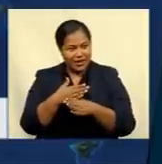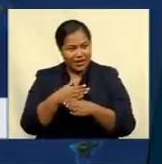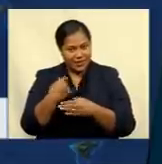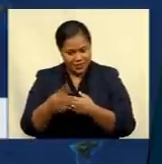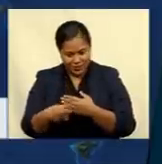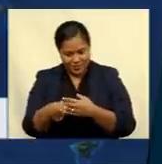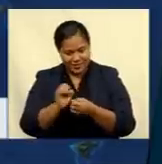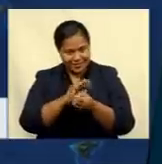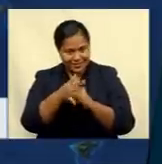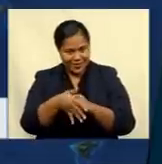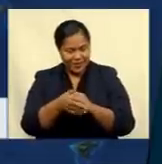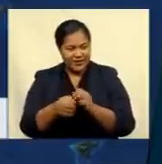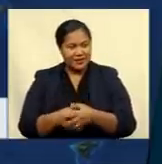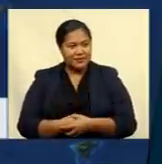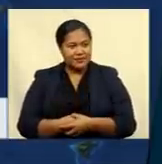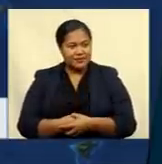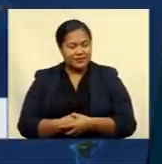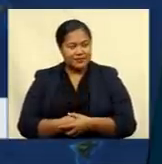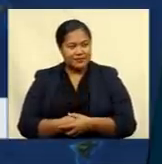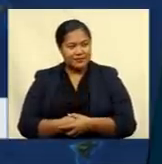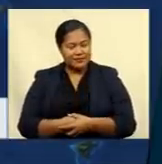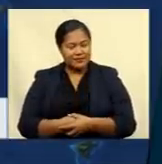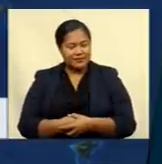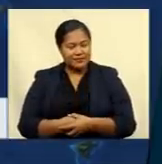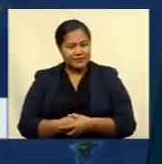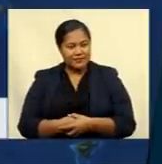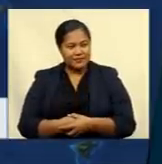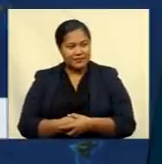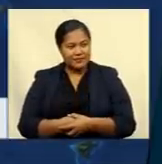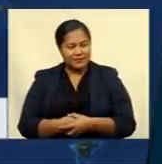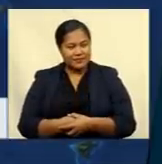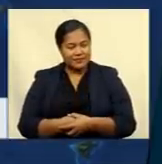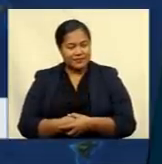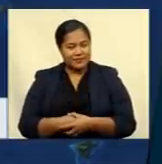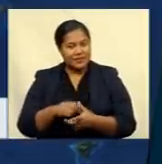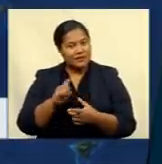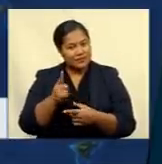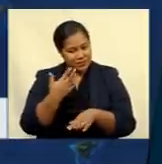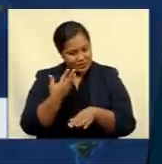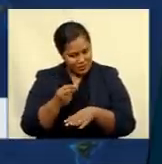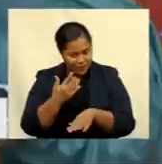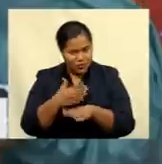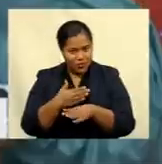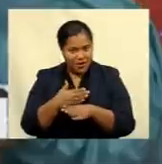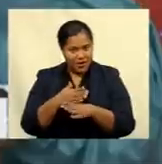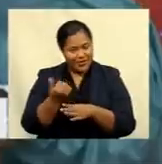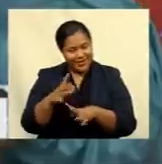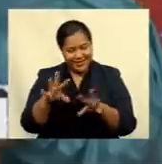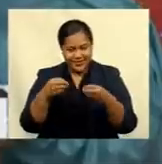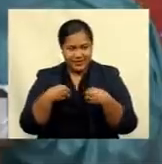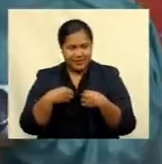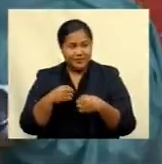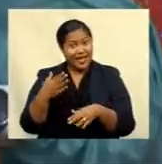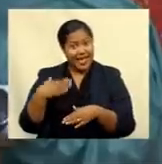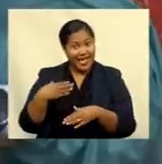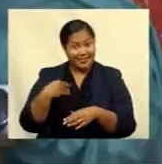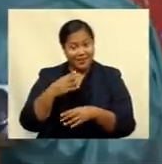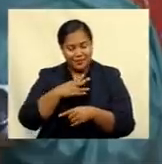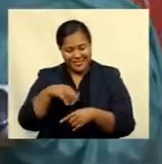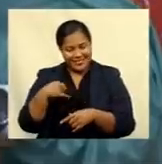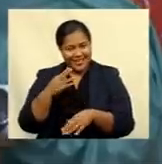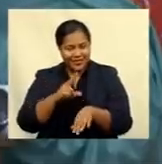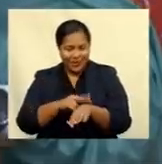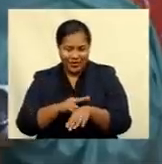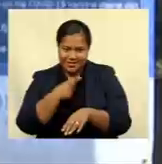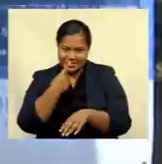COVID. There's been some quite complex things and complex equipment that we've got. Health Minister Dr. Ifiremi